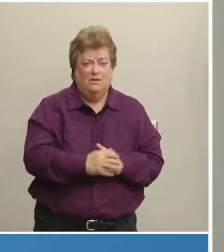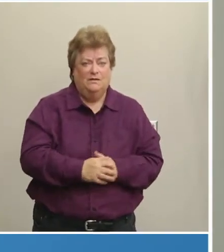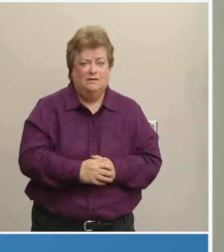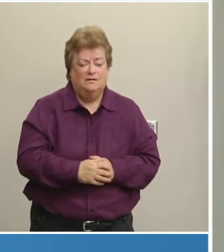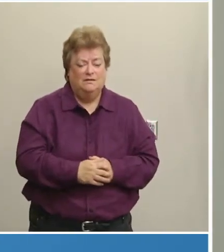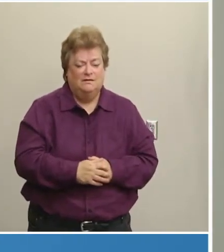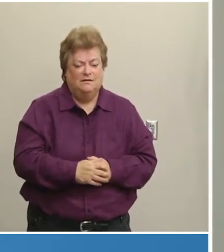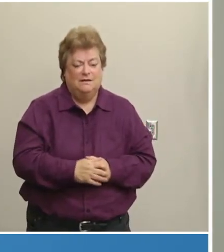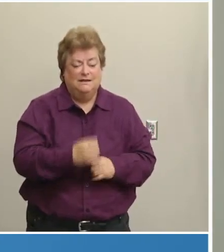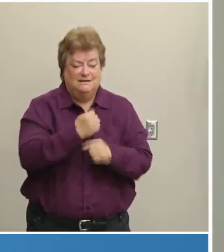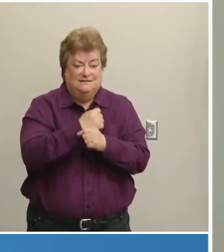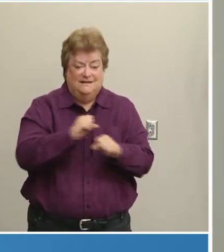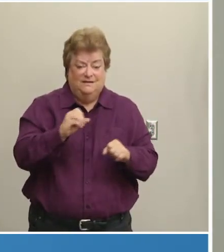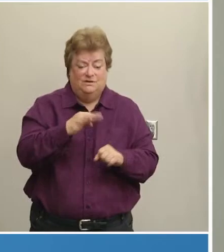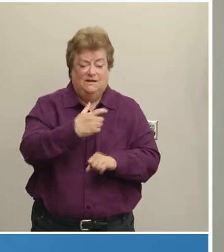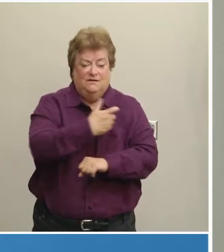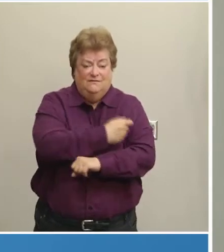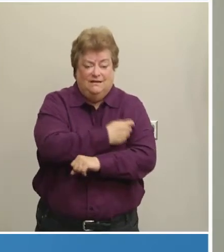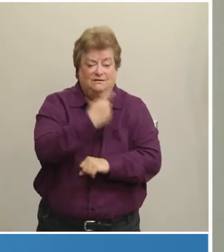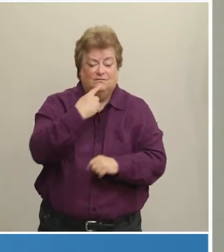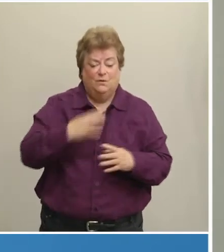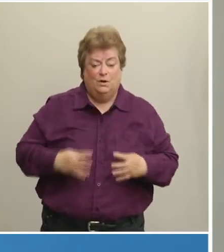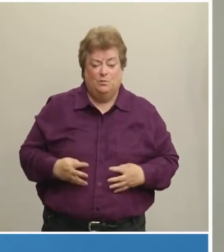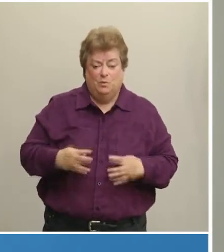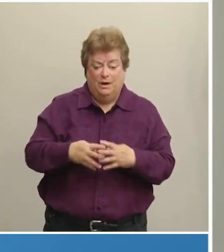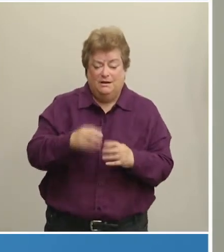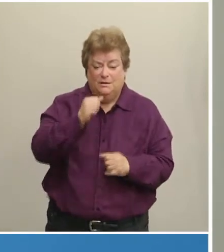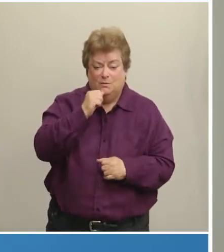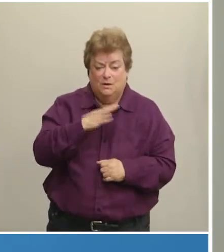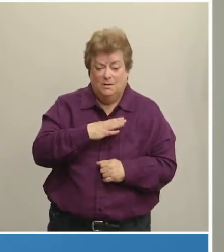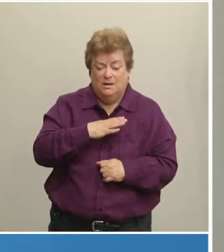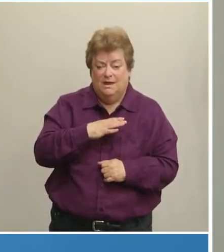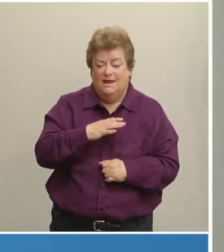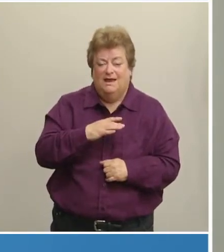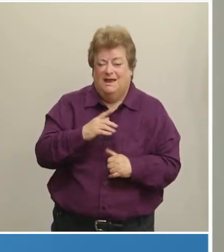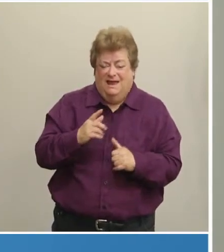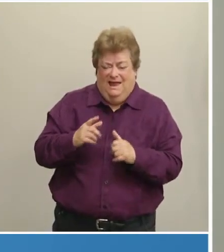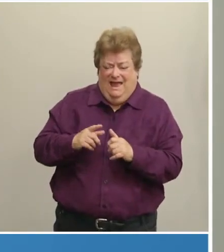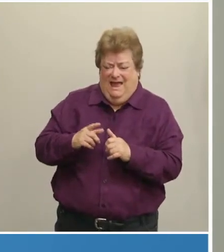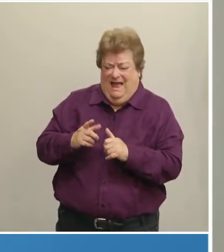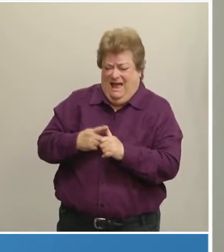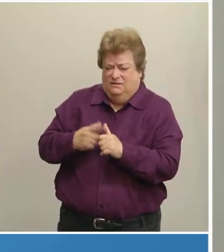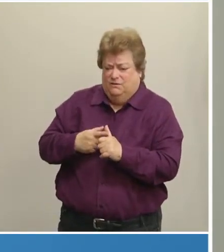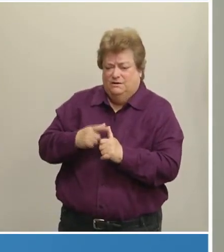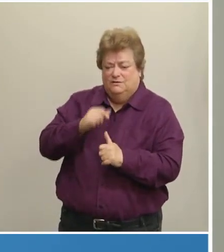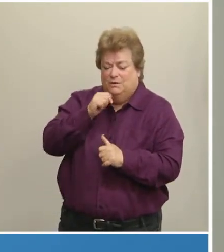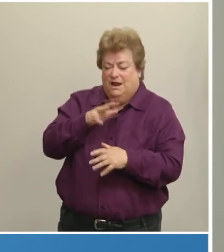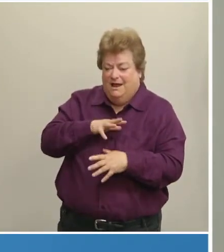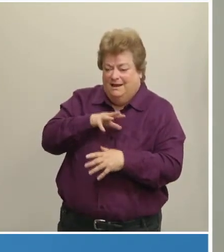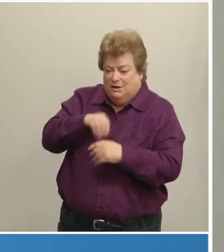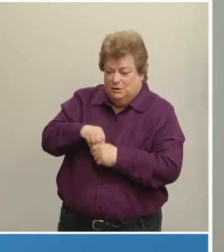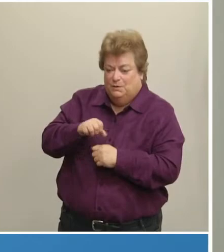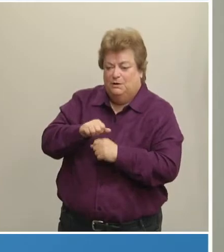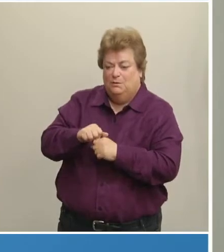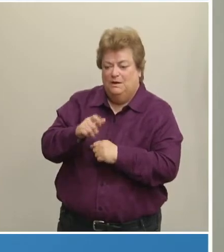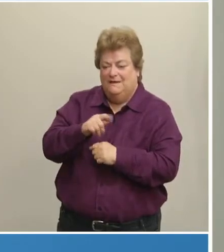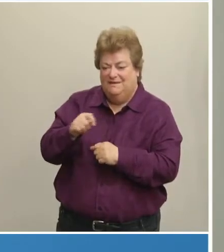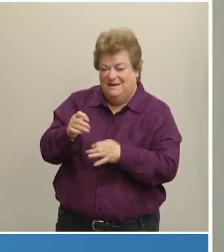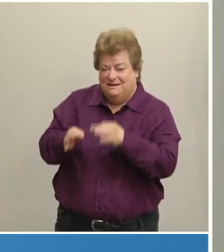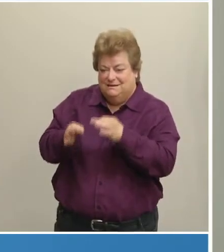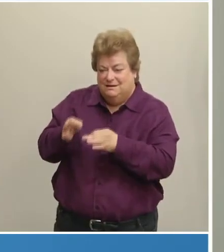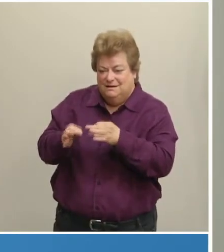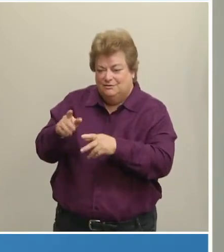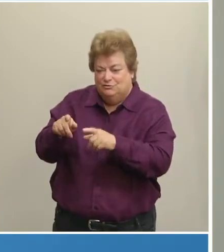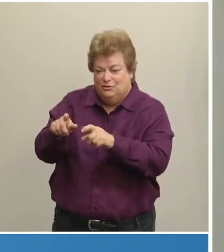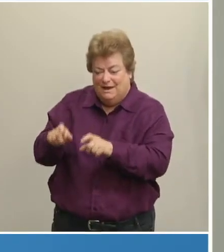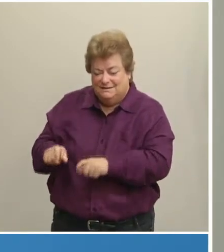The safety of the vaccine for pregnant women, they weren't initially included in the trials, the initial vaccine trials, but